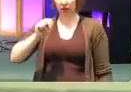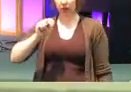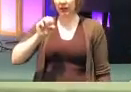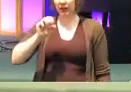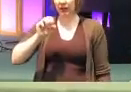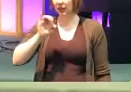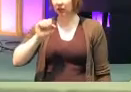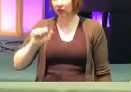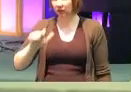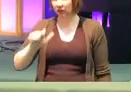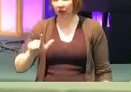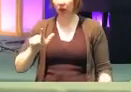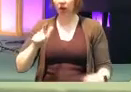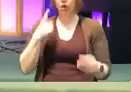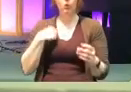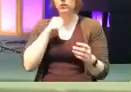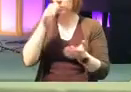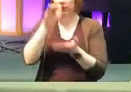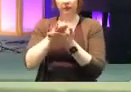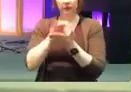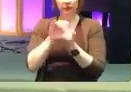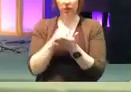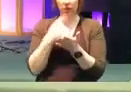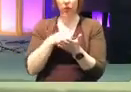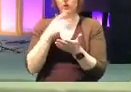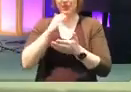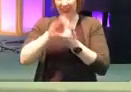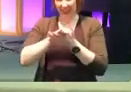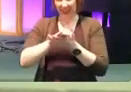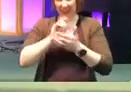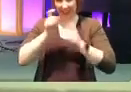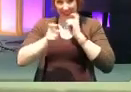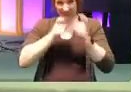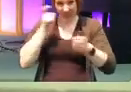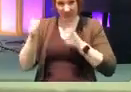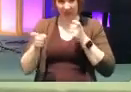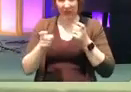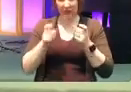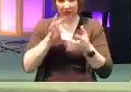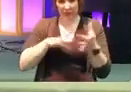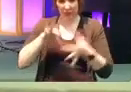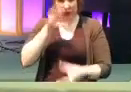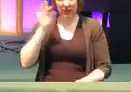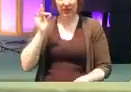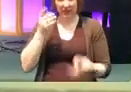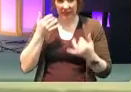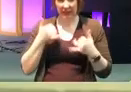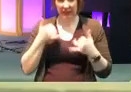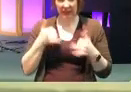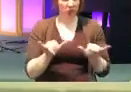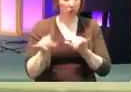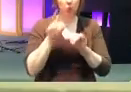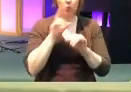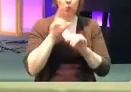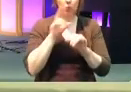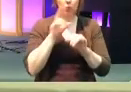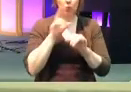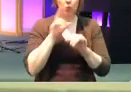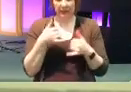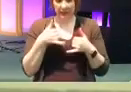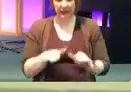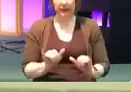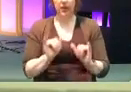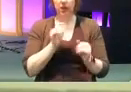stand. We believe that the gifts of the Holy Spirit, the manifestation of the Holy Spirit, is just as real and just